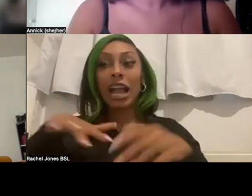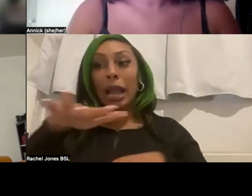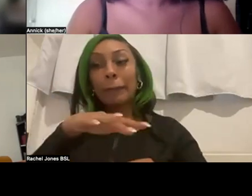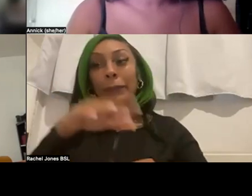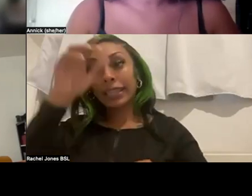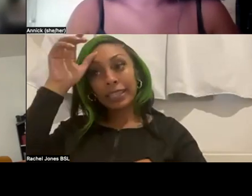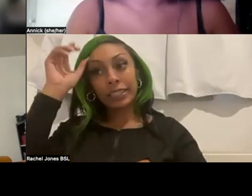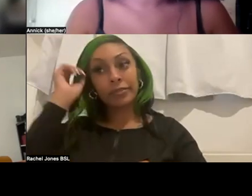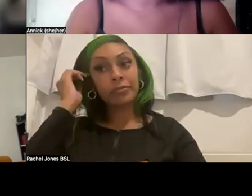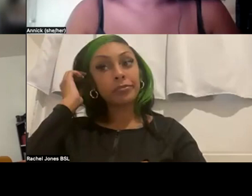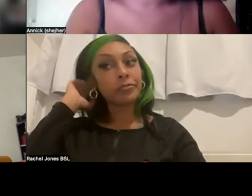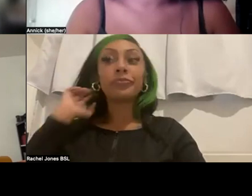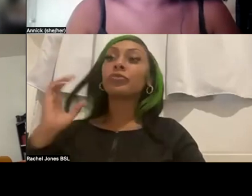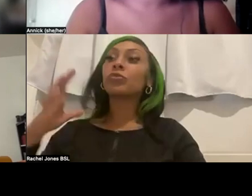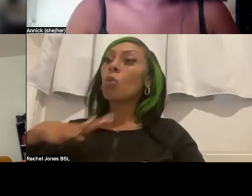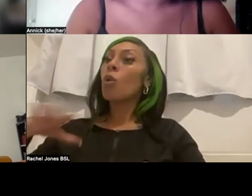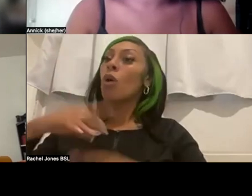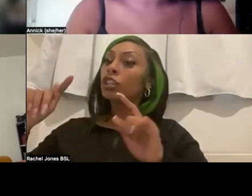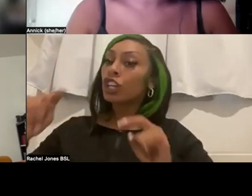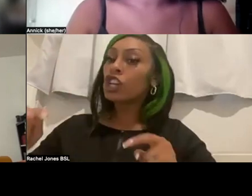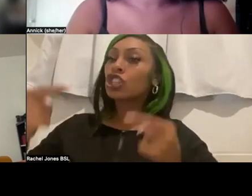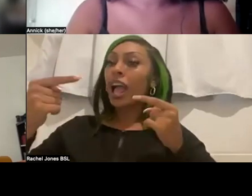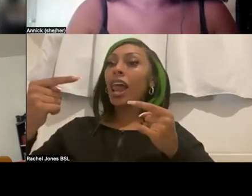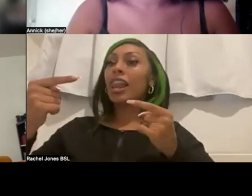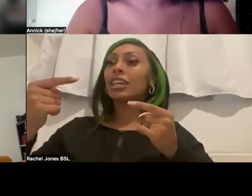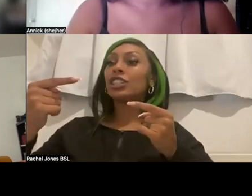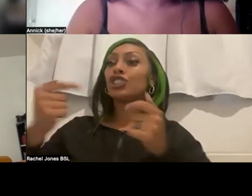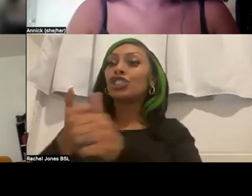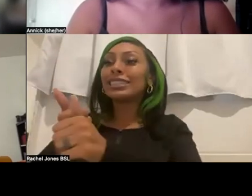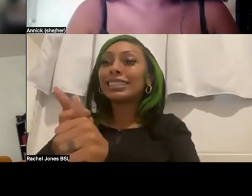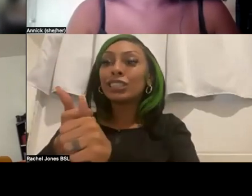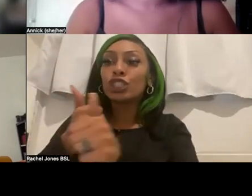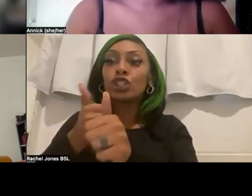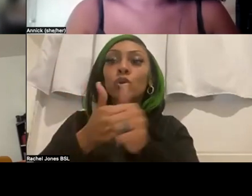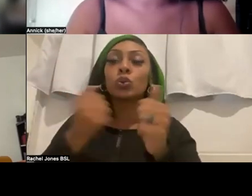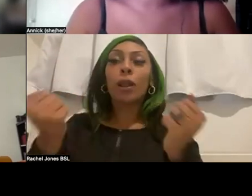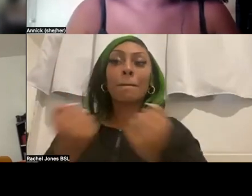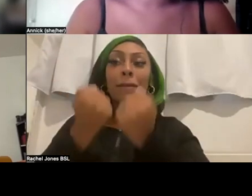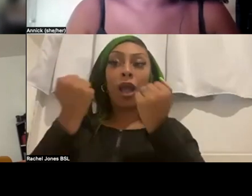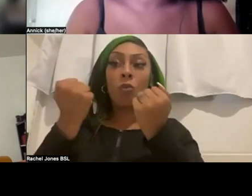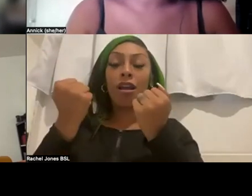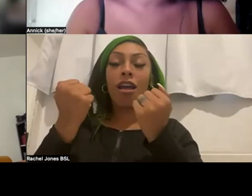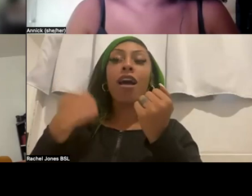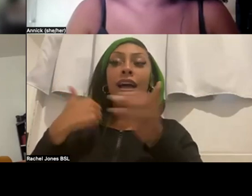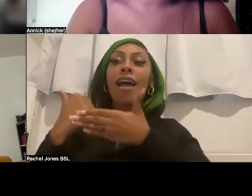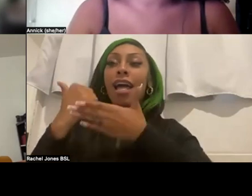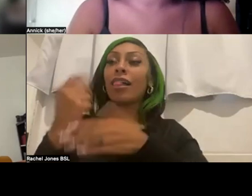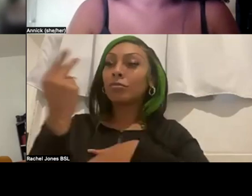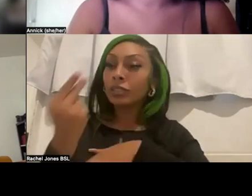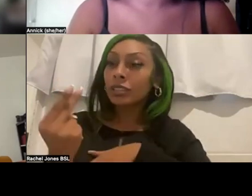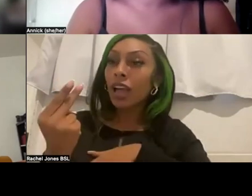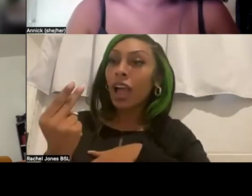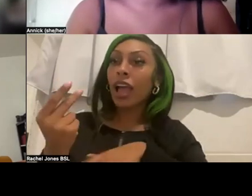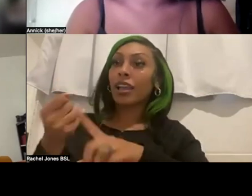And who want to challenge institutional power. So I've helped design, run